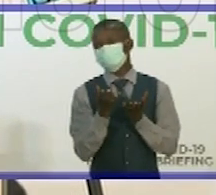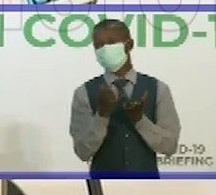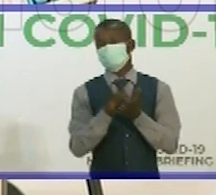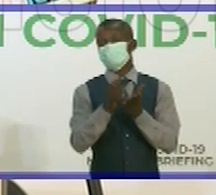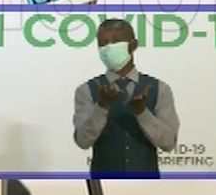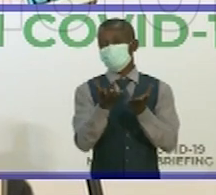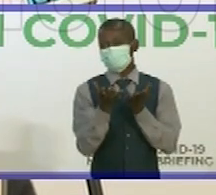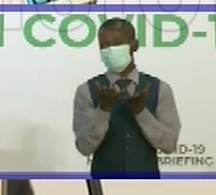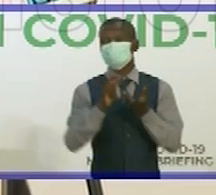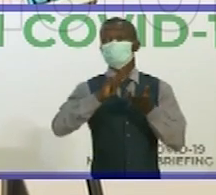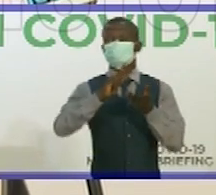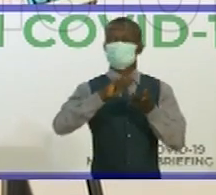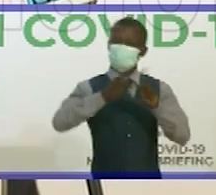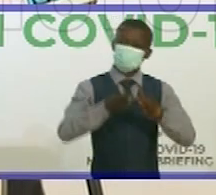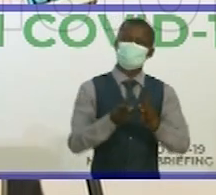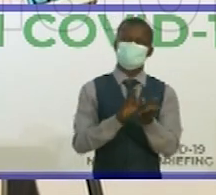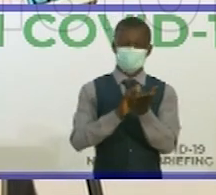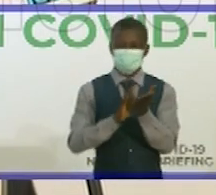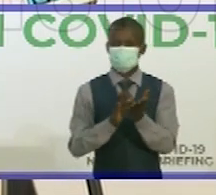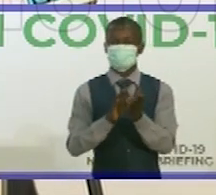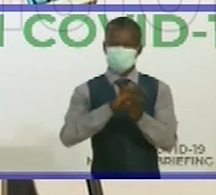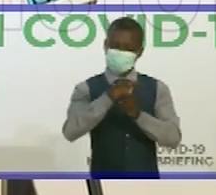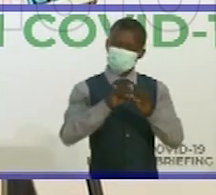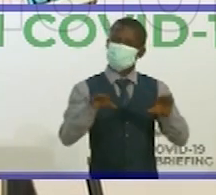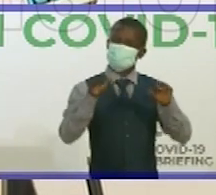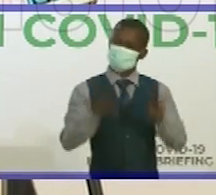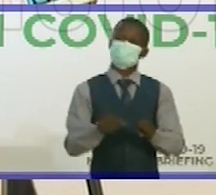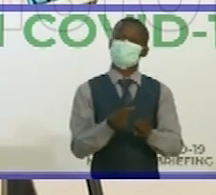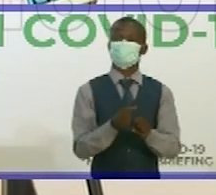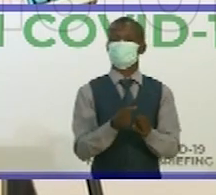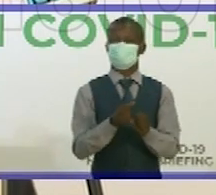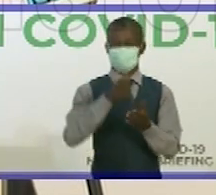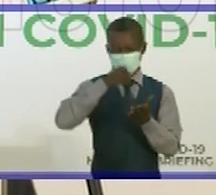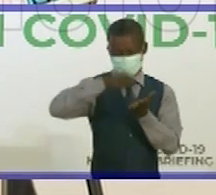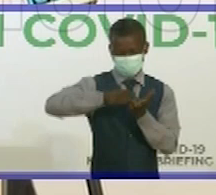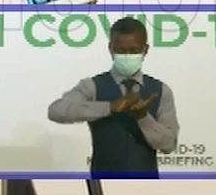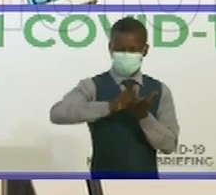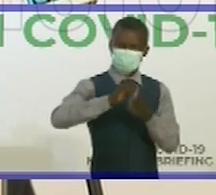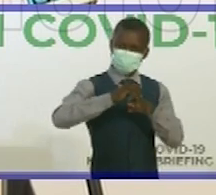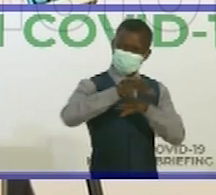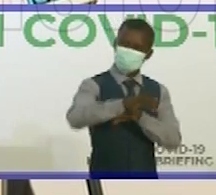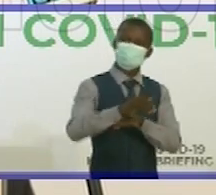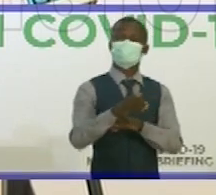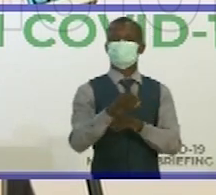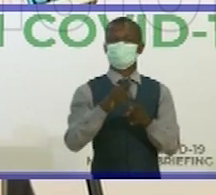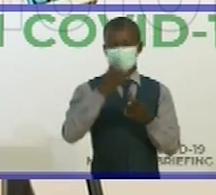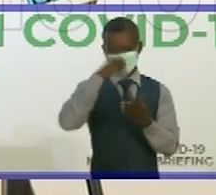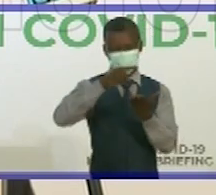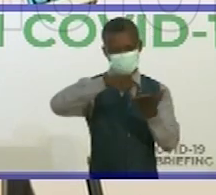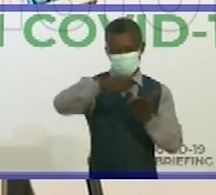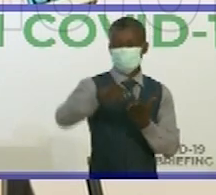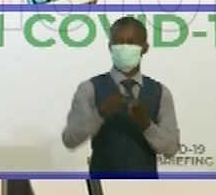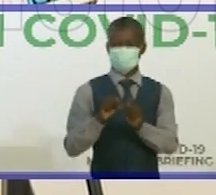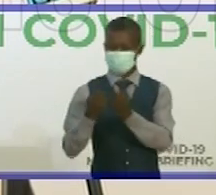treating COVID-19 patients can request for accreditation. A team will come and accredit the hospital,